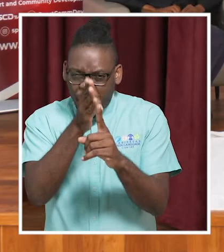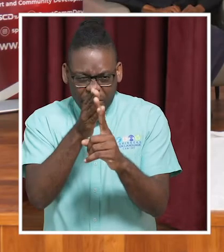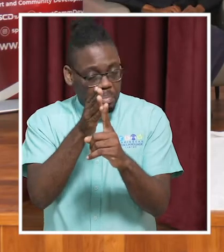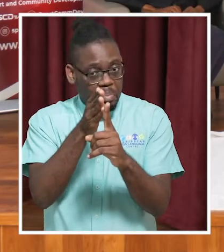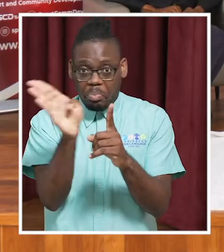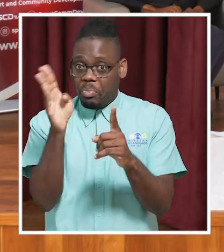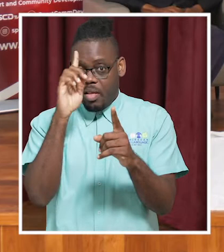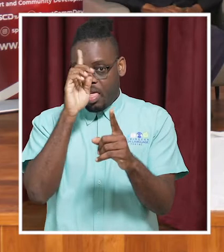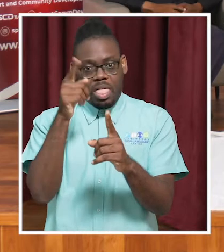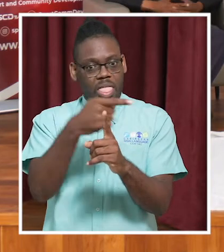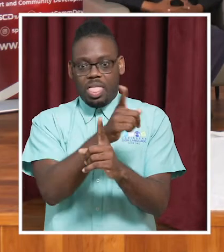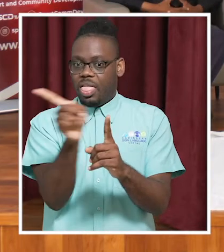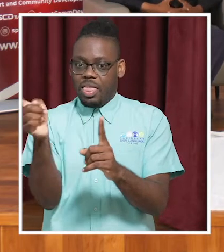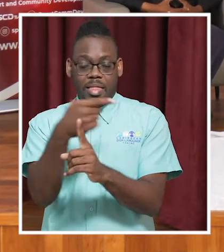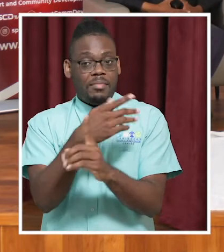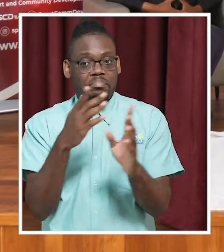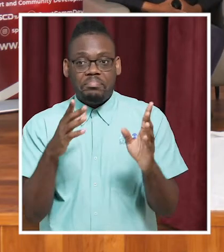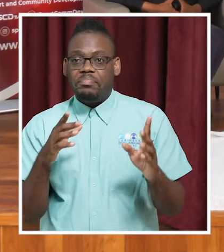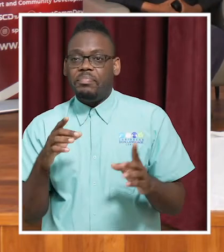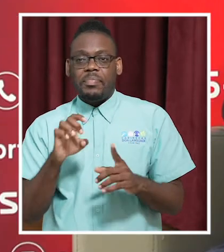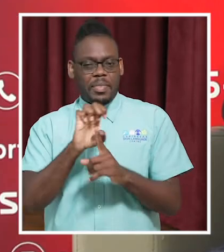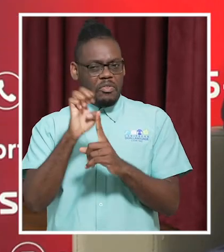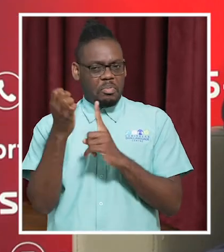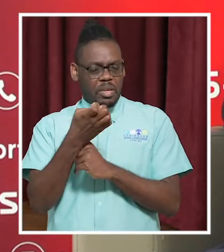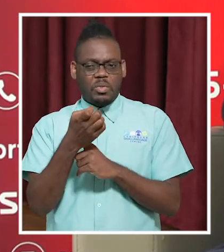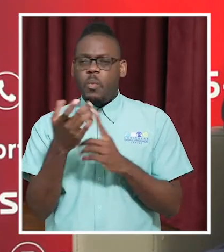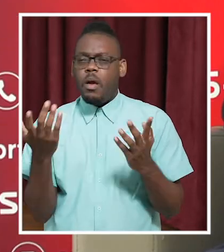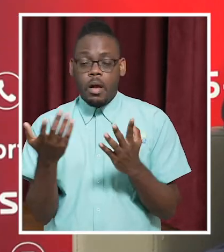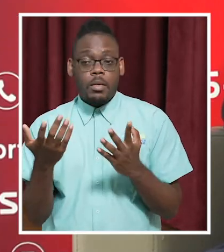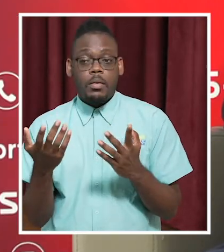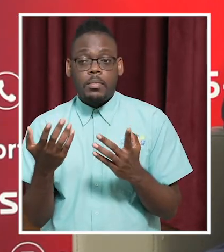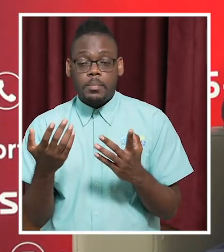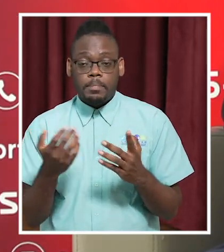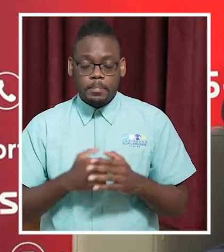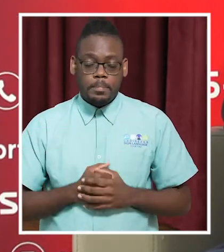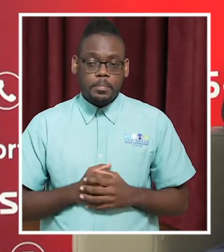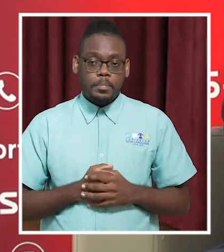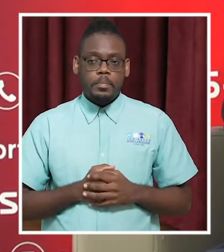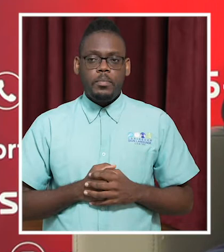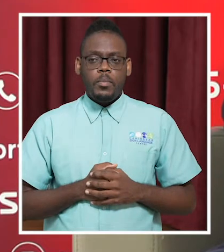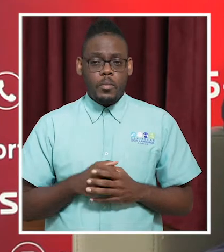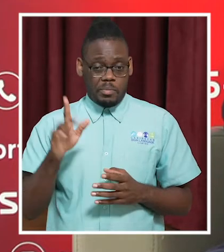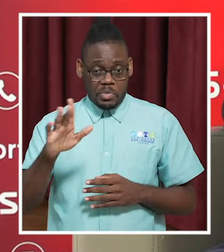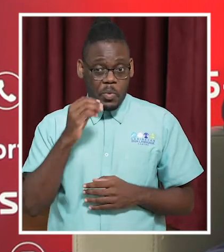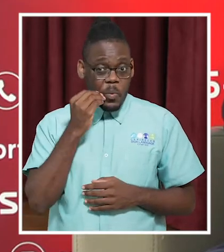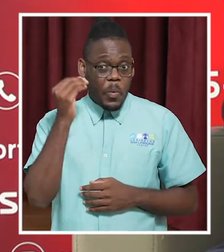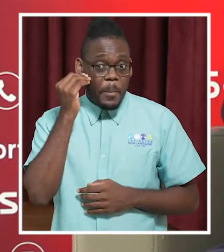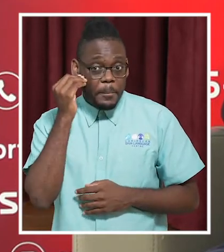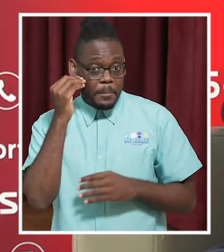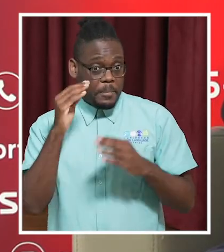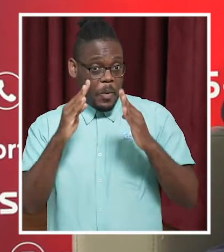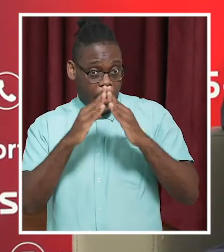environmental conditions? Well, like I said, the home environment should ideally be ordered